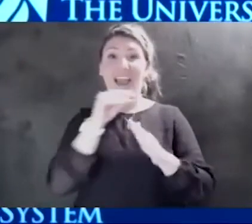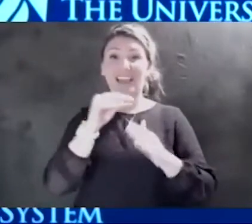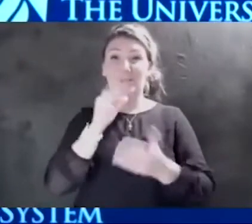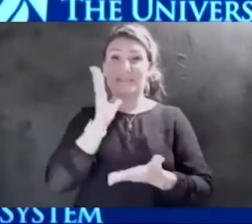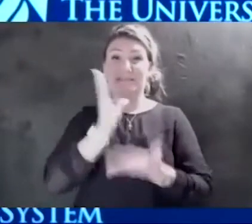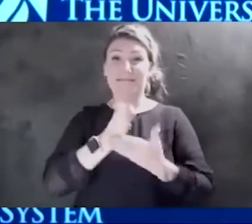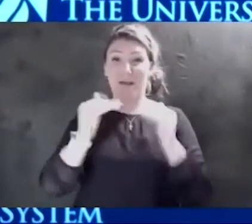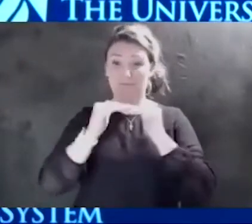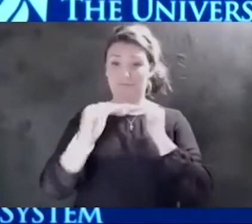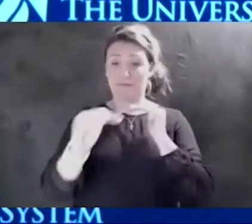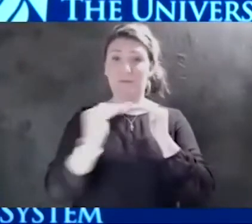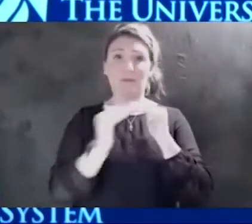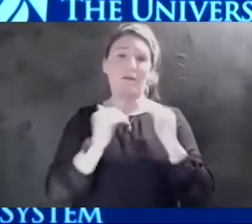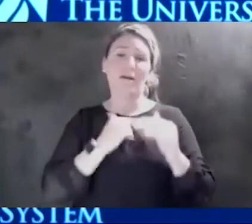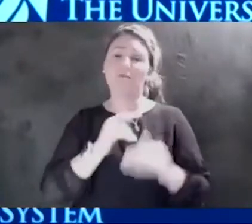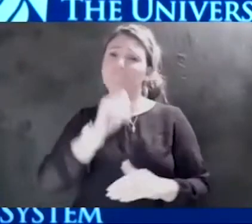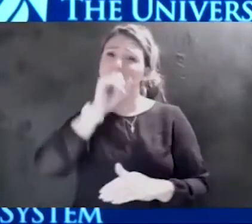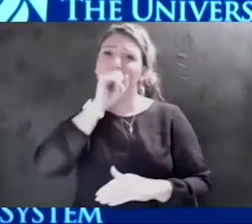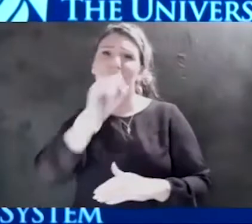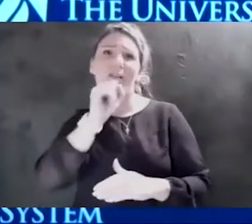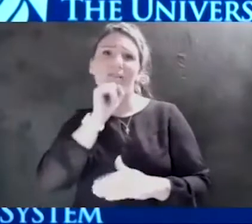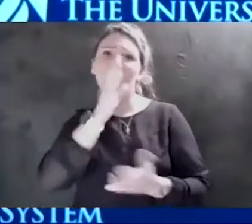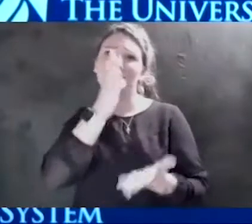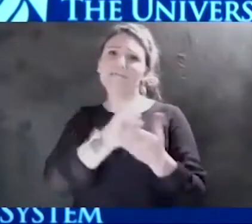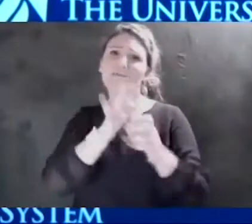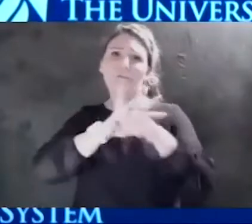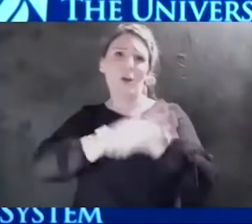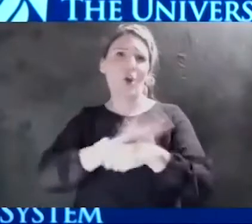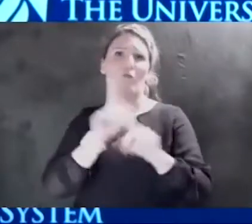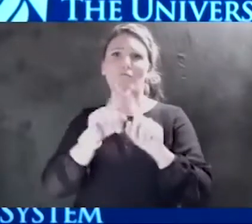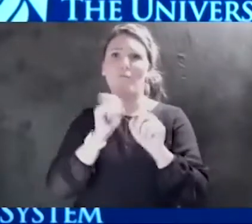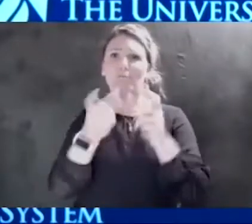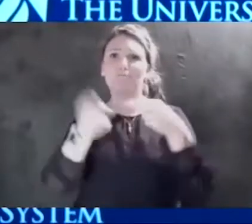see a broken COVID curve.